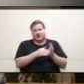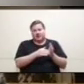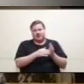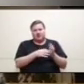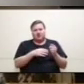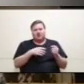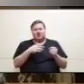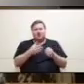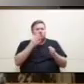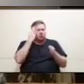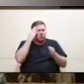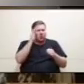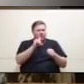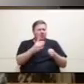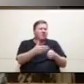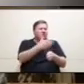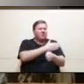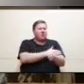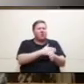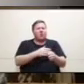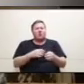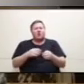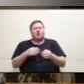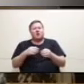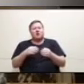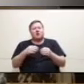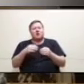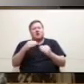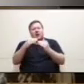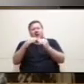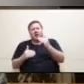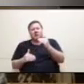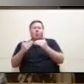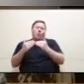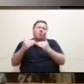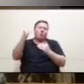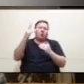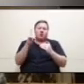considered were less than 1 million and therefore they were not